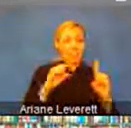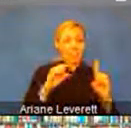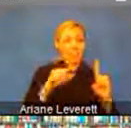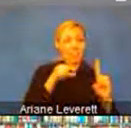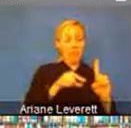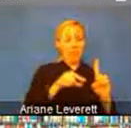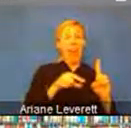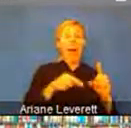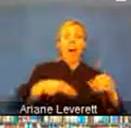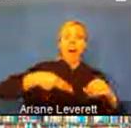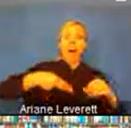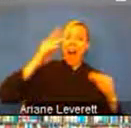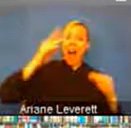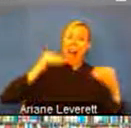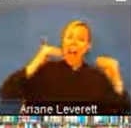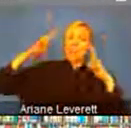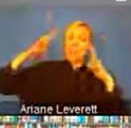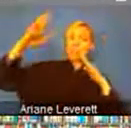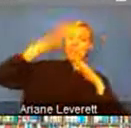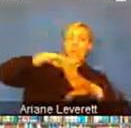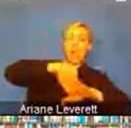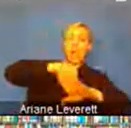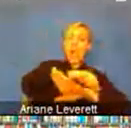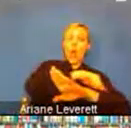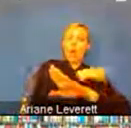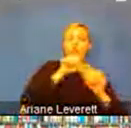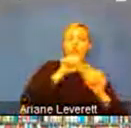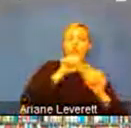institutions. Here on our slide you see a